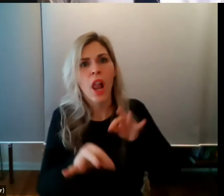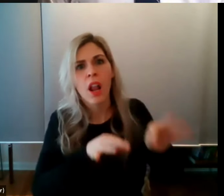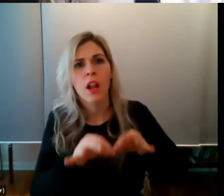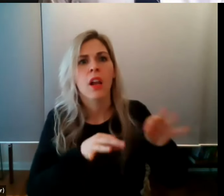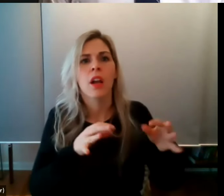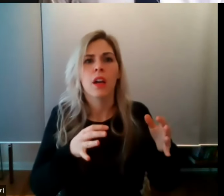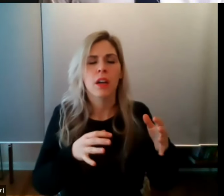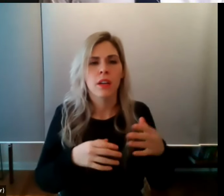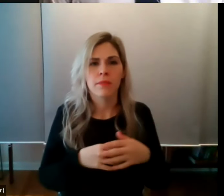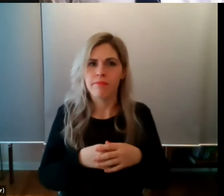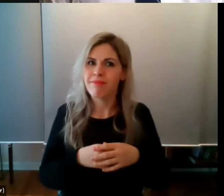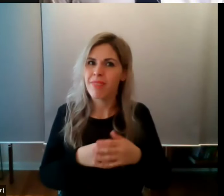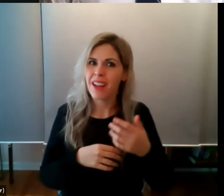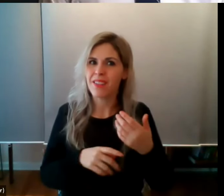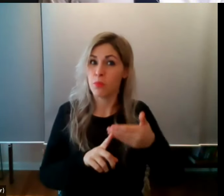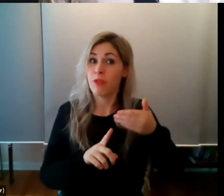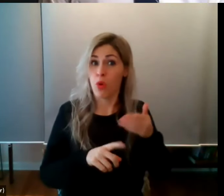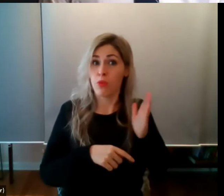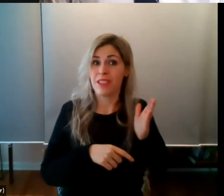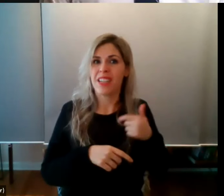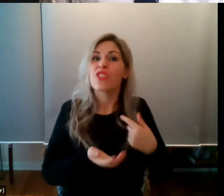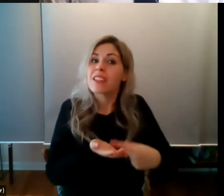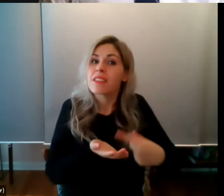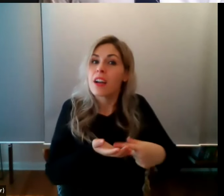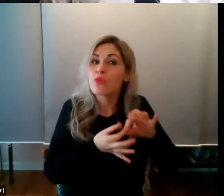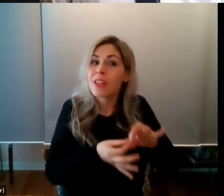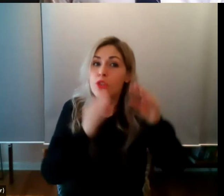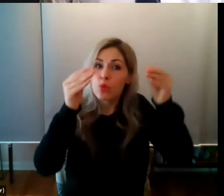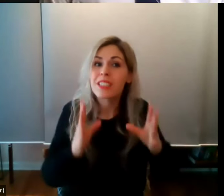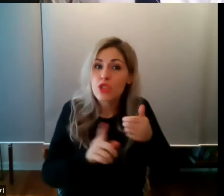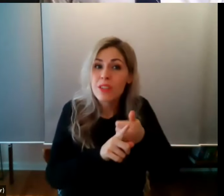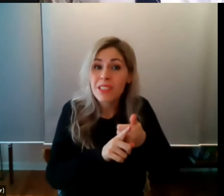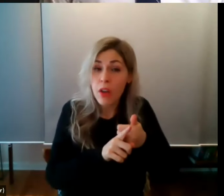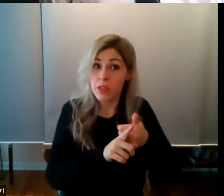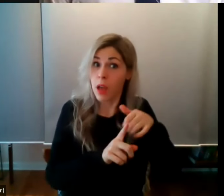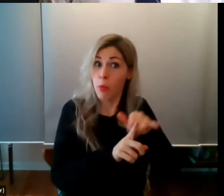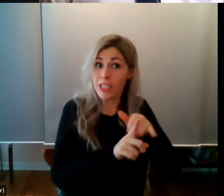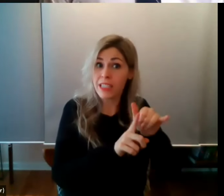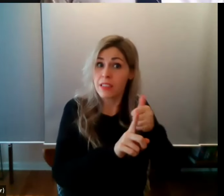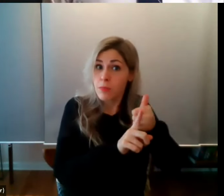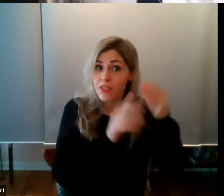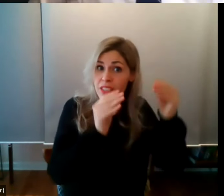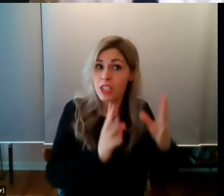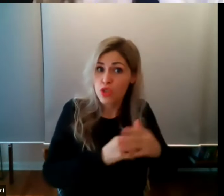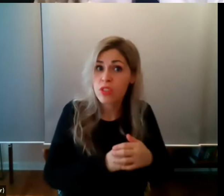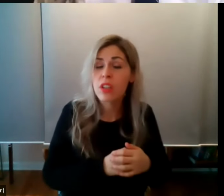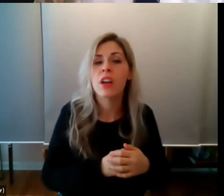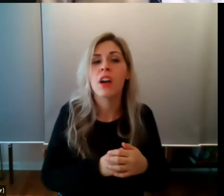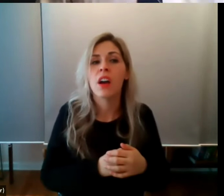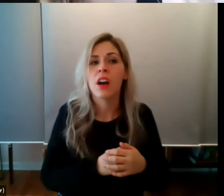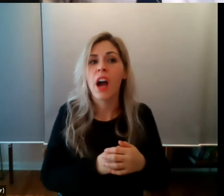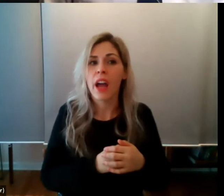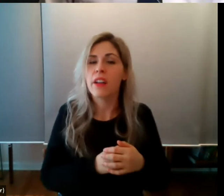earlier in the presentation, the discussion around teachers as being bullies, and knowing what was some